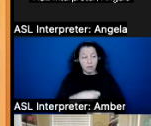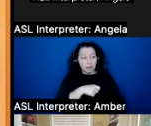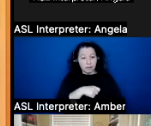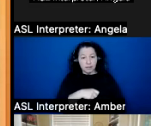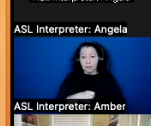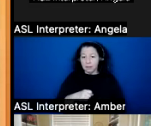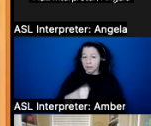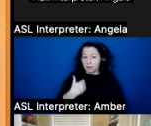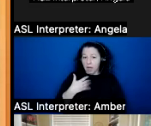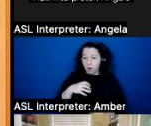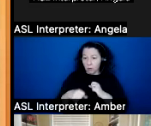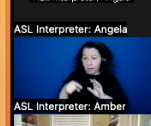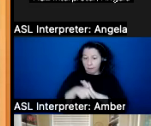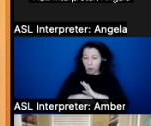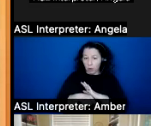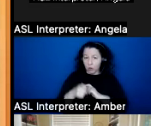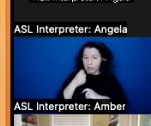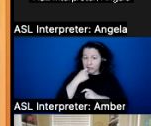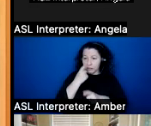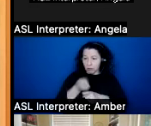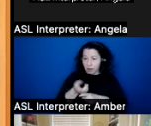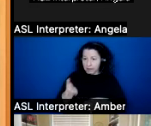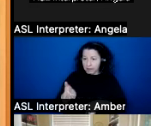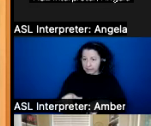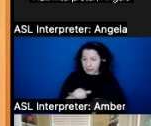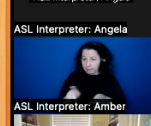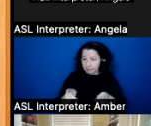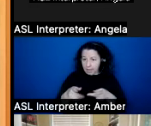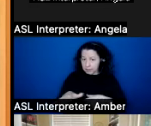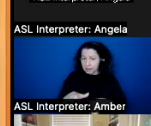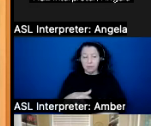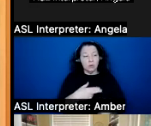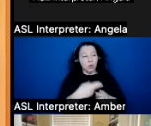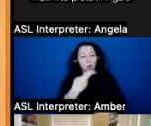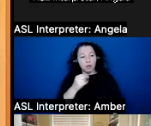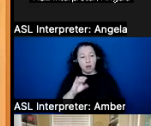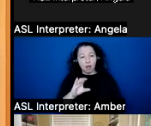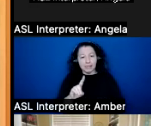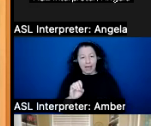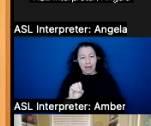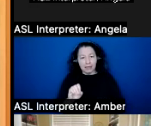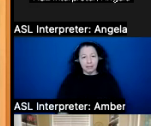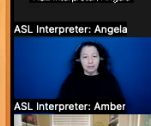a rape murder case not too long ago there, right? I call it a homicide.